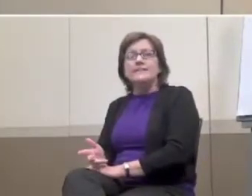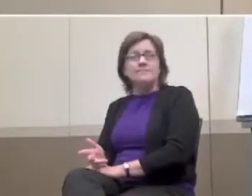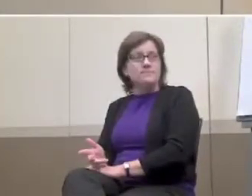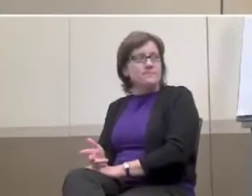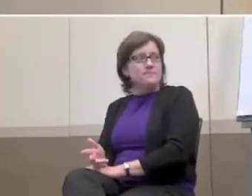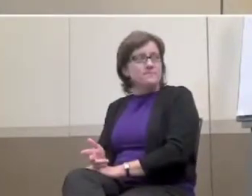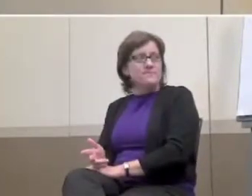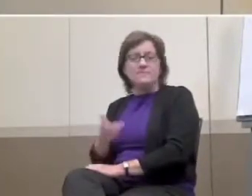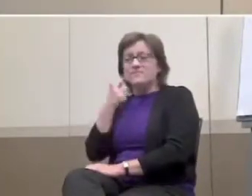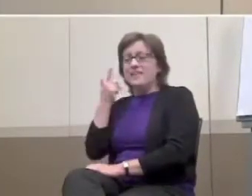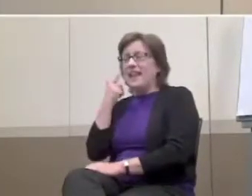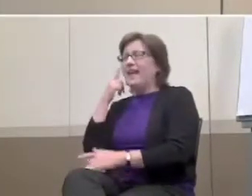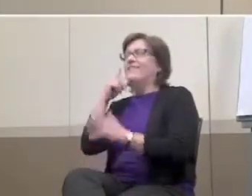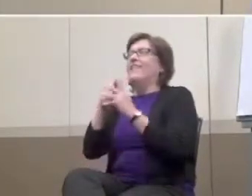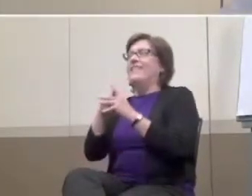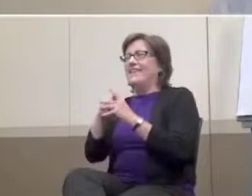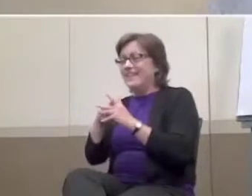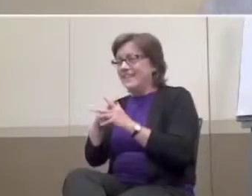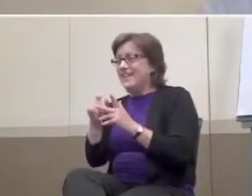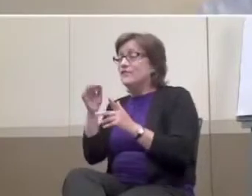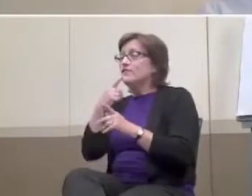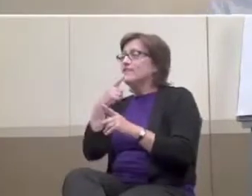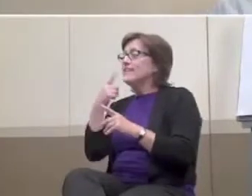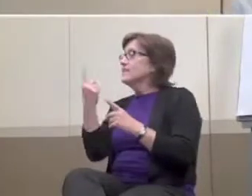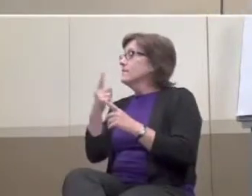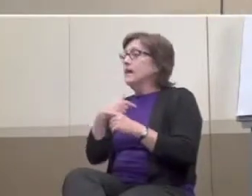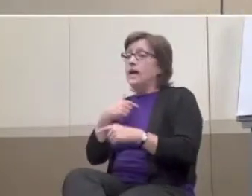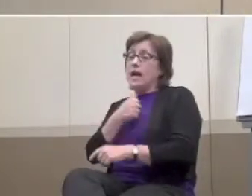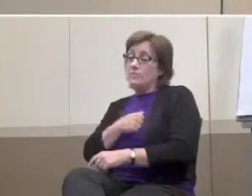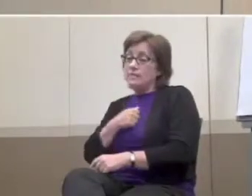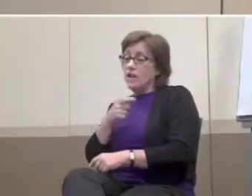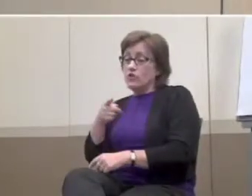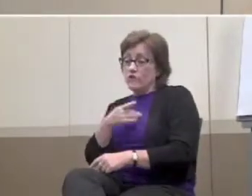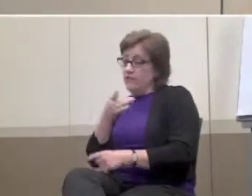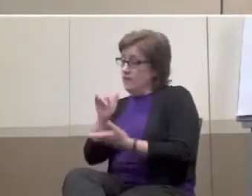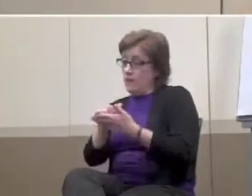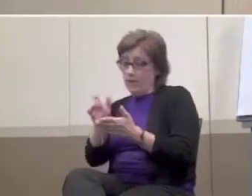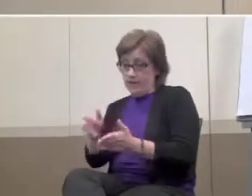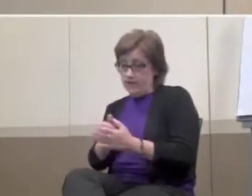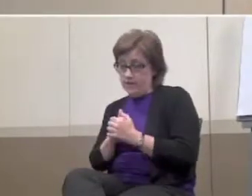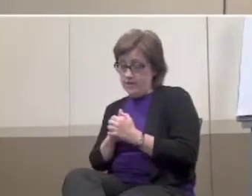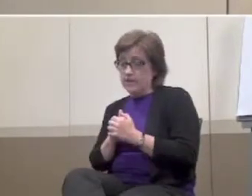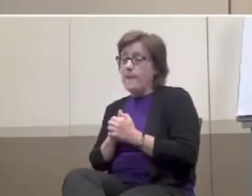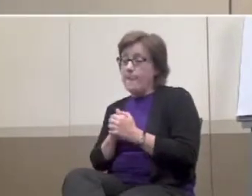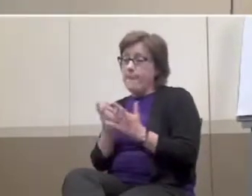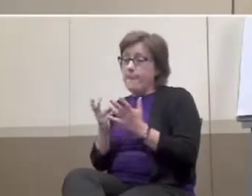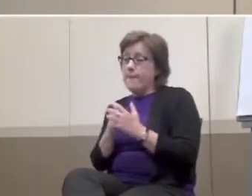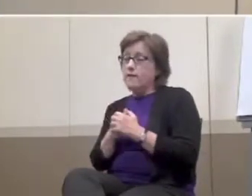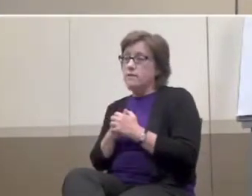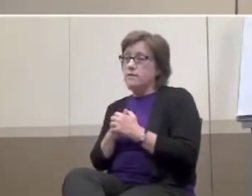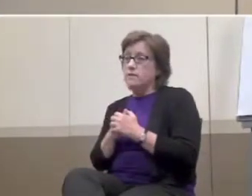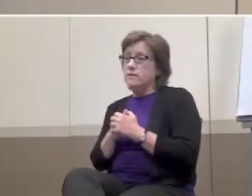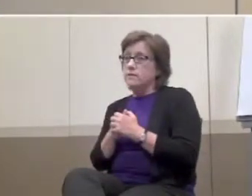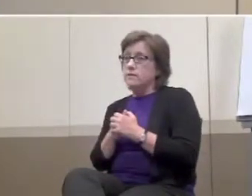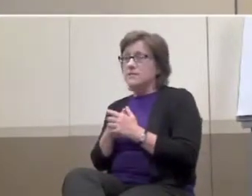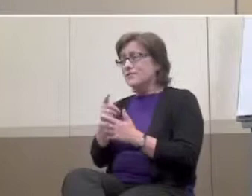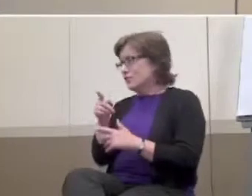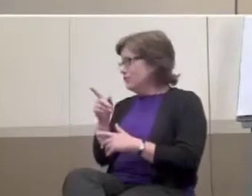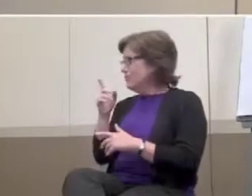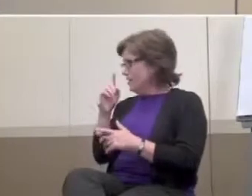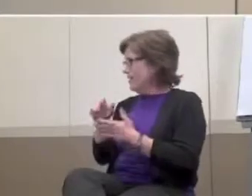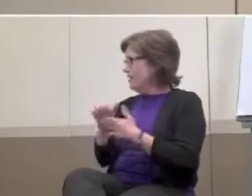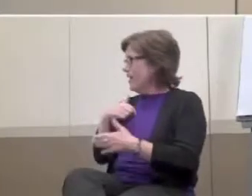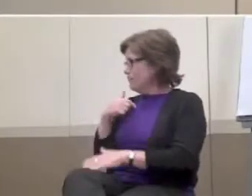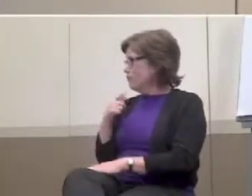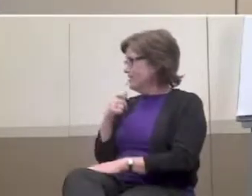sorry. If you say something to the effect of, I'm sorry you feel that way. So, do you believe that I'm really sorry